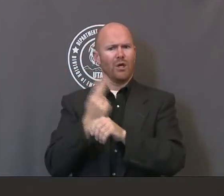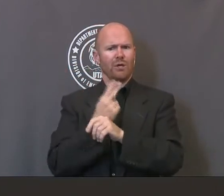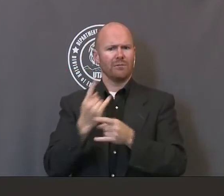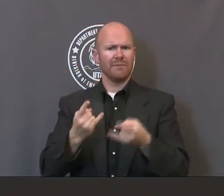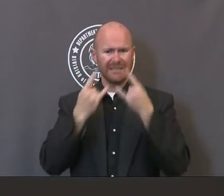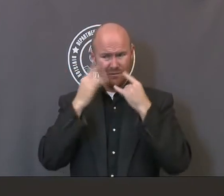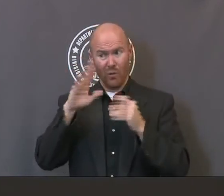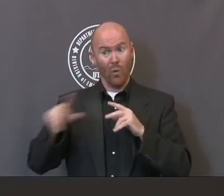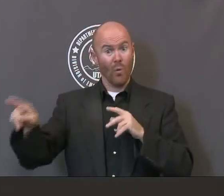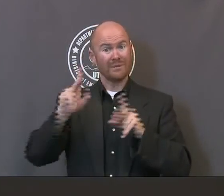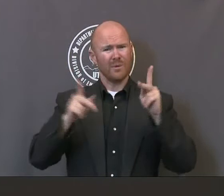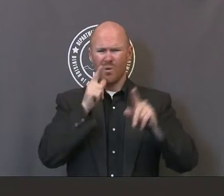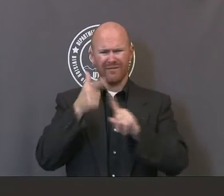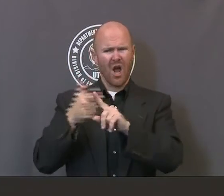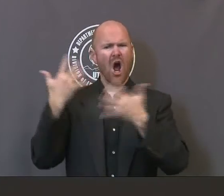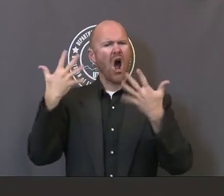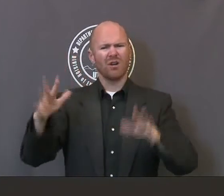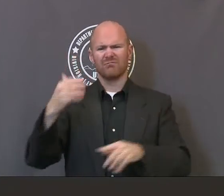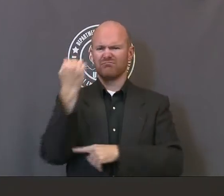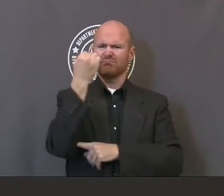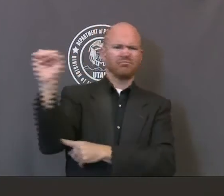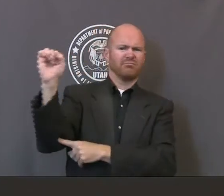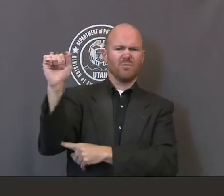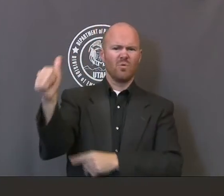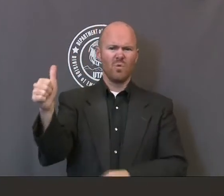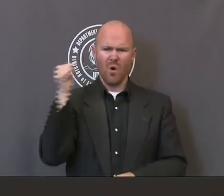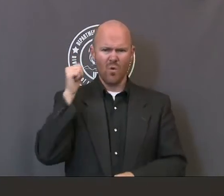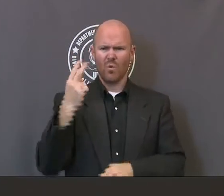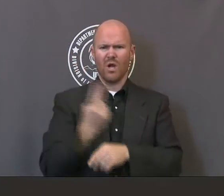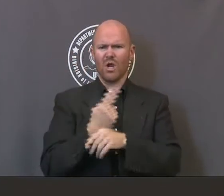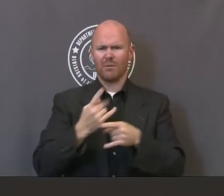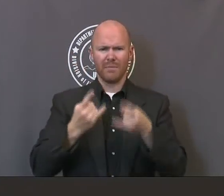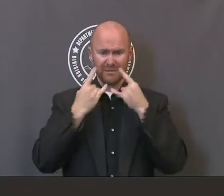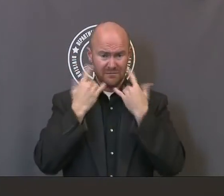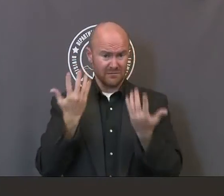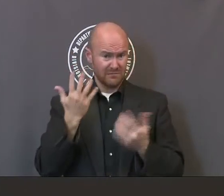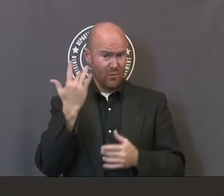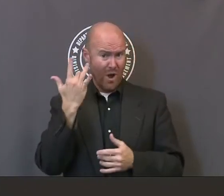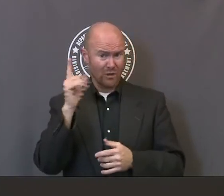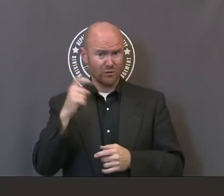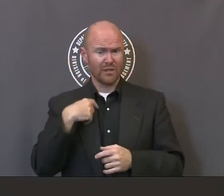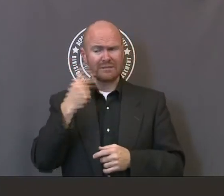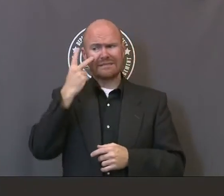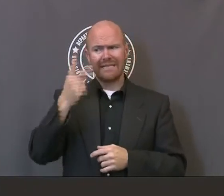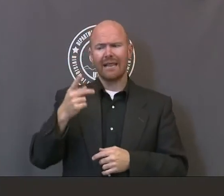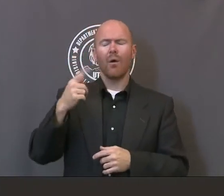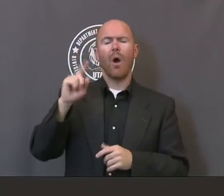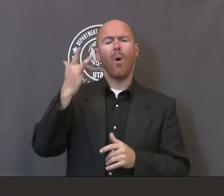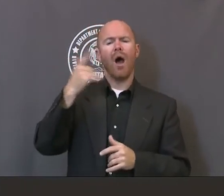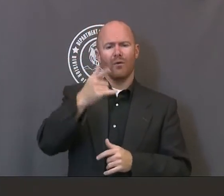have made the decision that they're just not going to wear them? Why should we expect them to change their behavior?